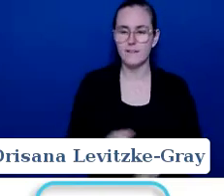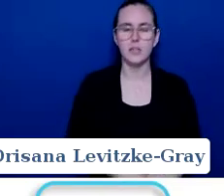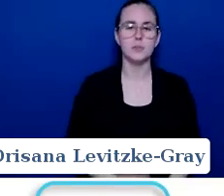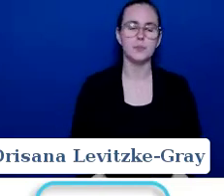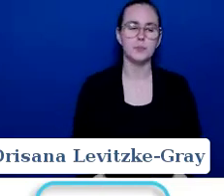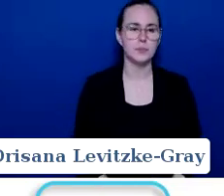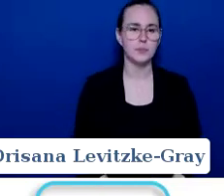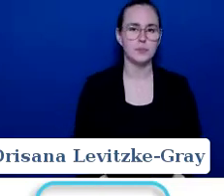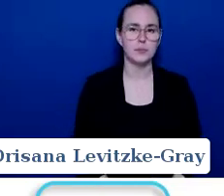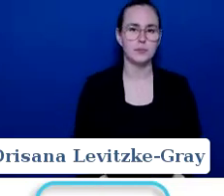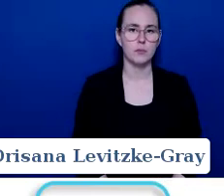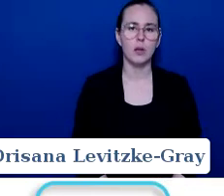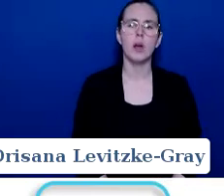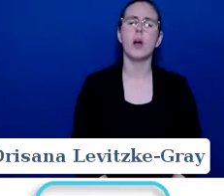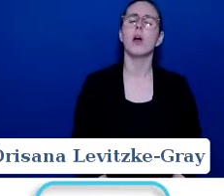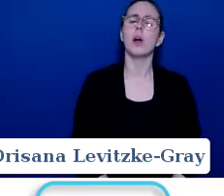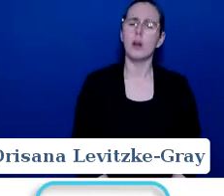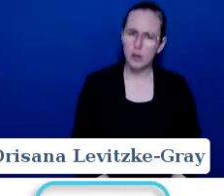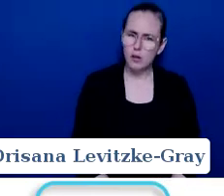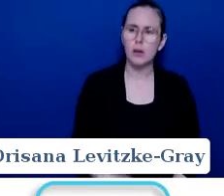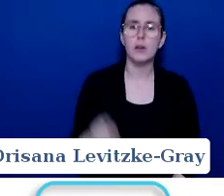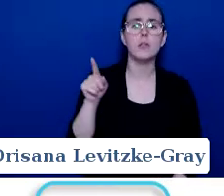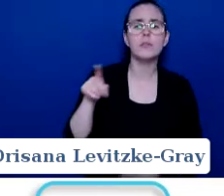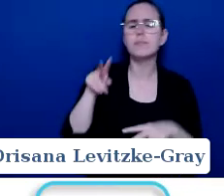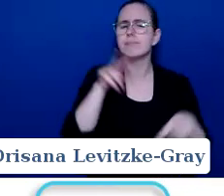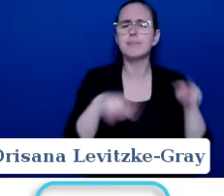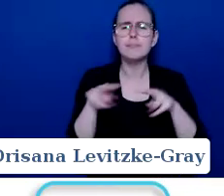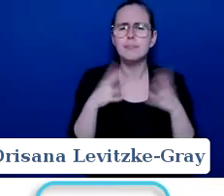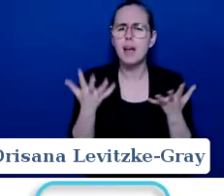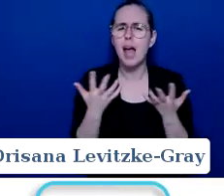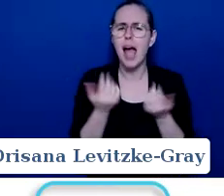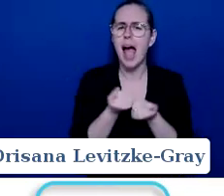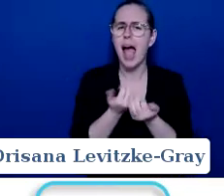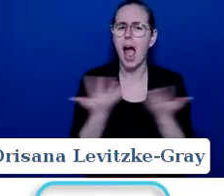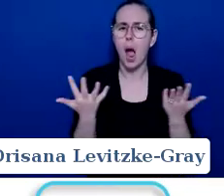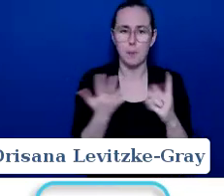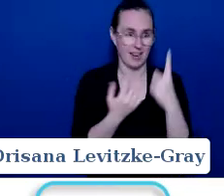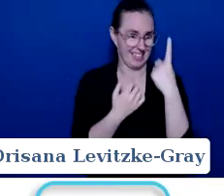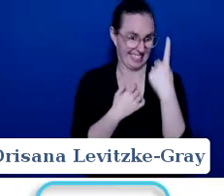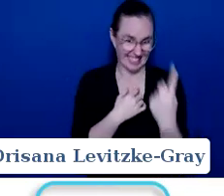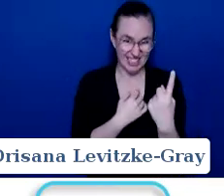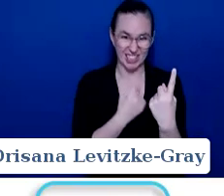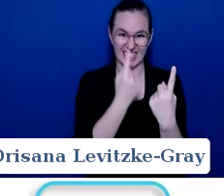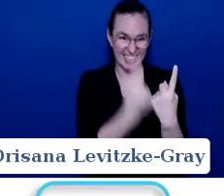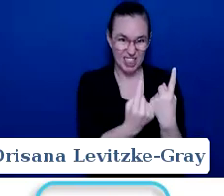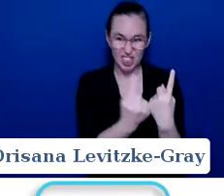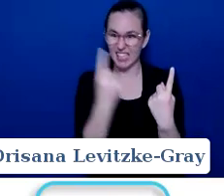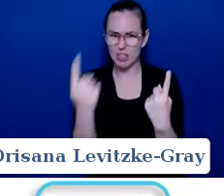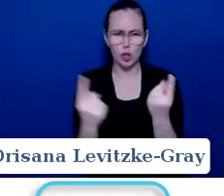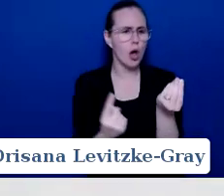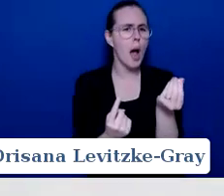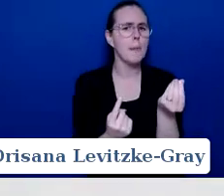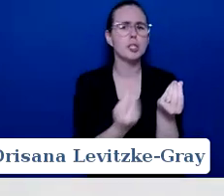costing the packages of the services based on the disability in order to develop the vouchers for provision